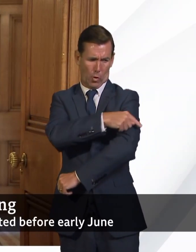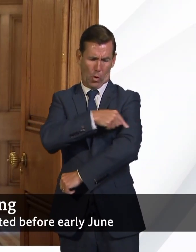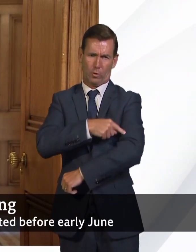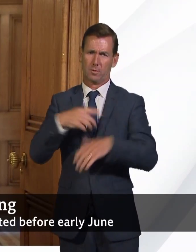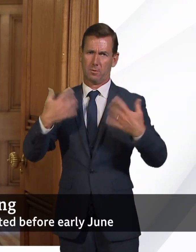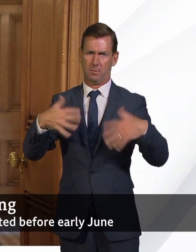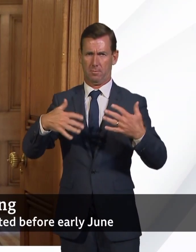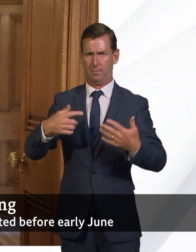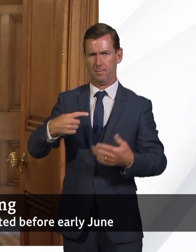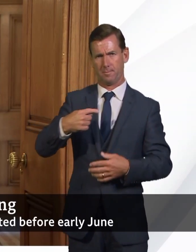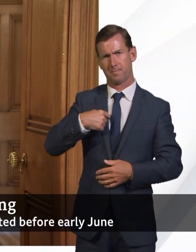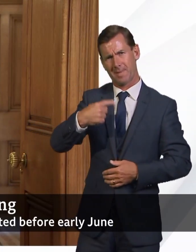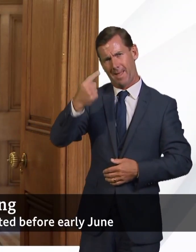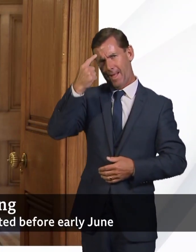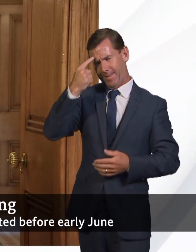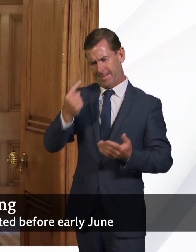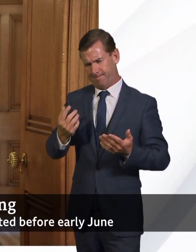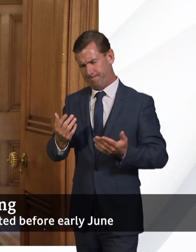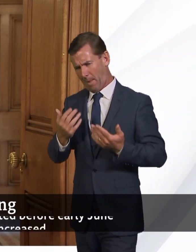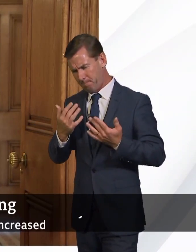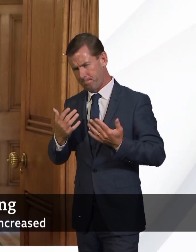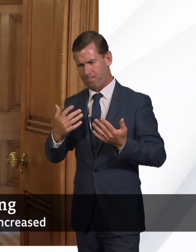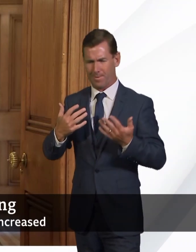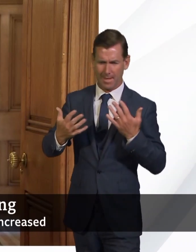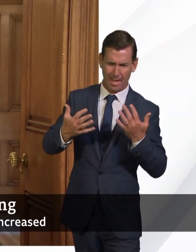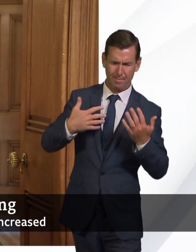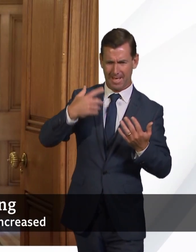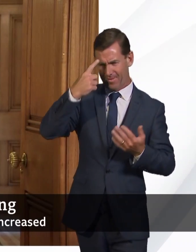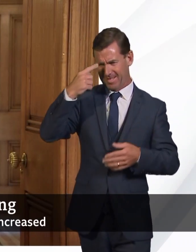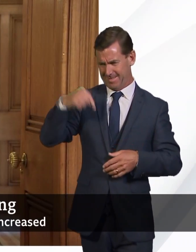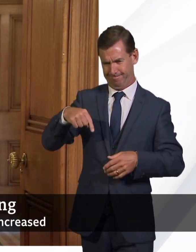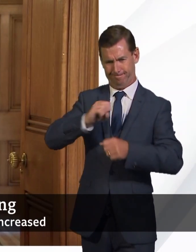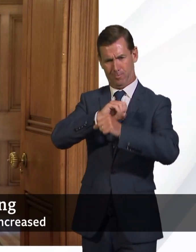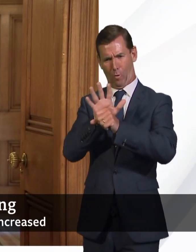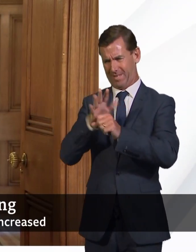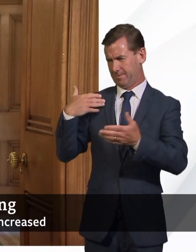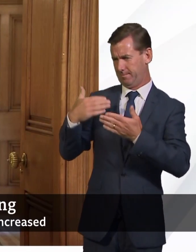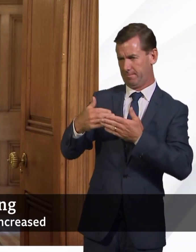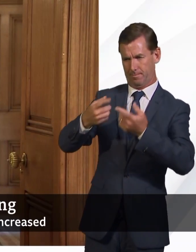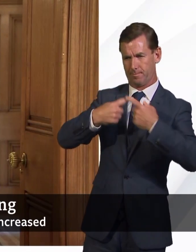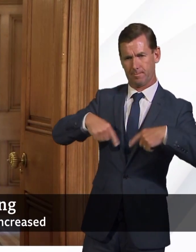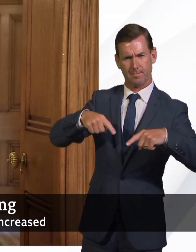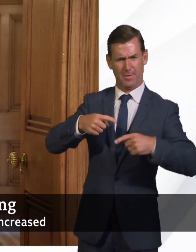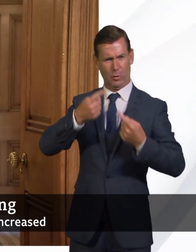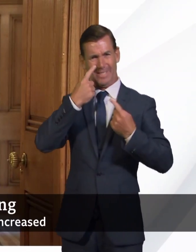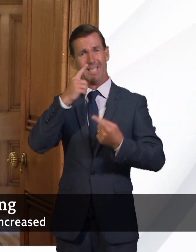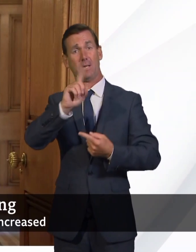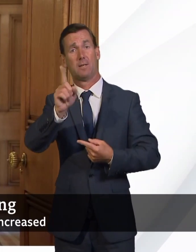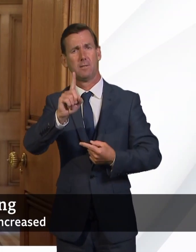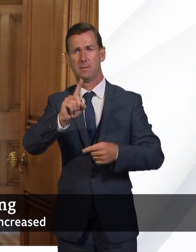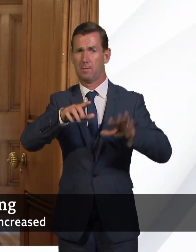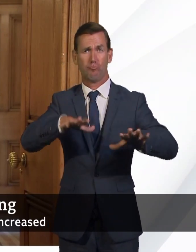one of the things that the crisis has shown is just how much the nation